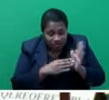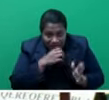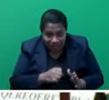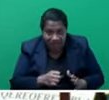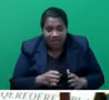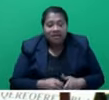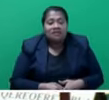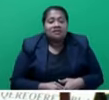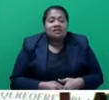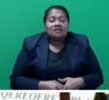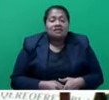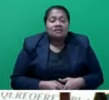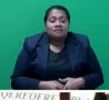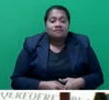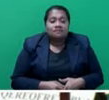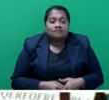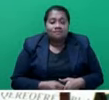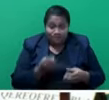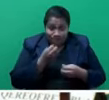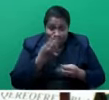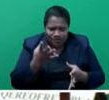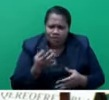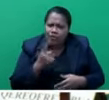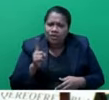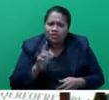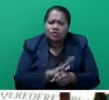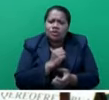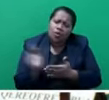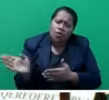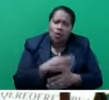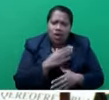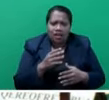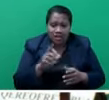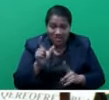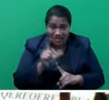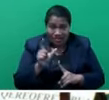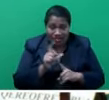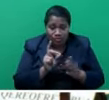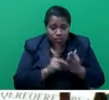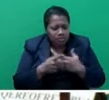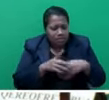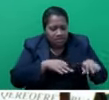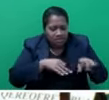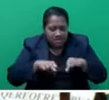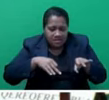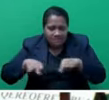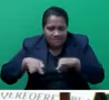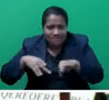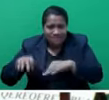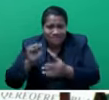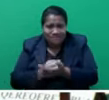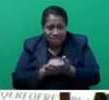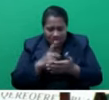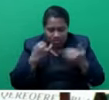Mr. Speaker, and that is to ensure that all capital projects are properly planned and adequate arrangements are made to implement the